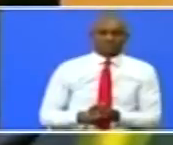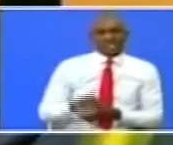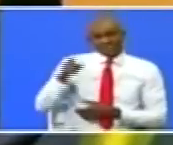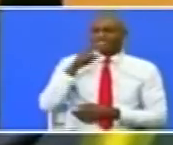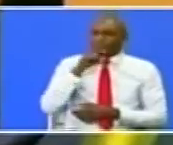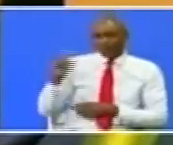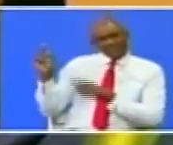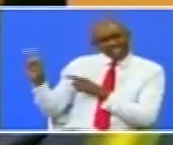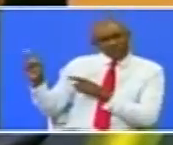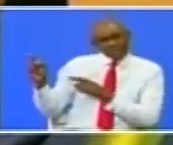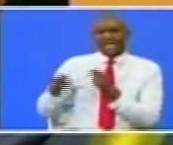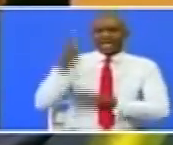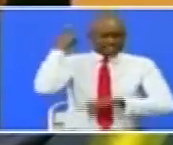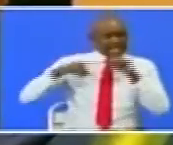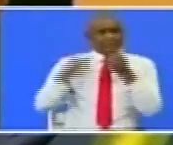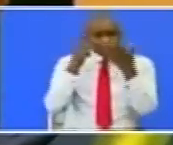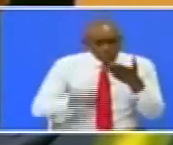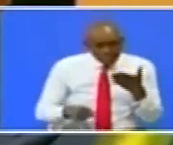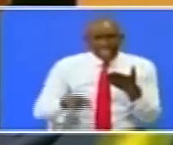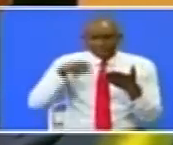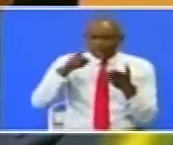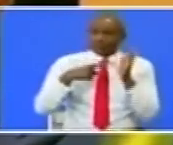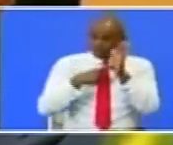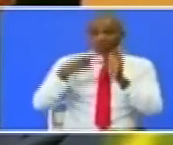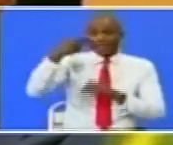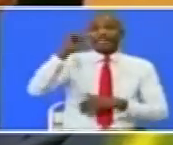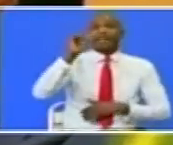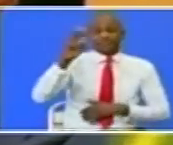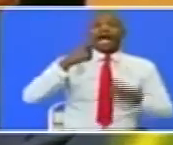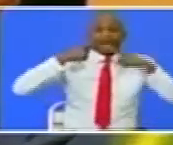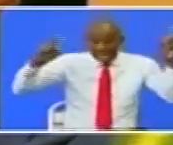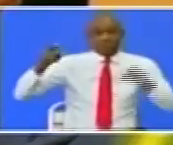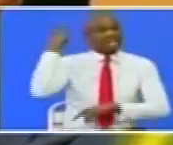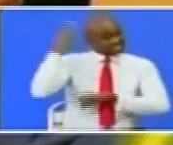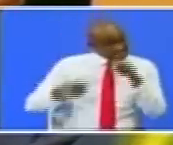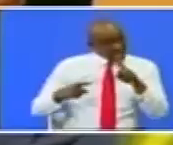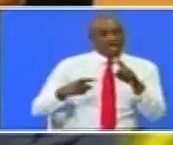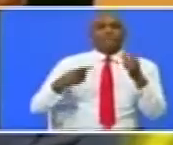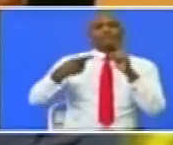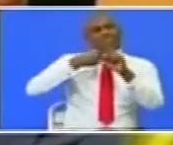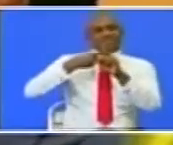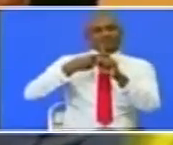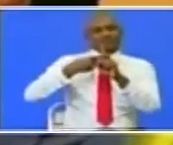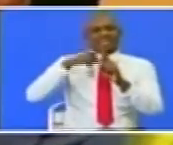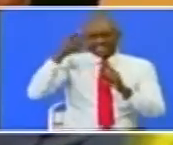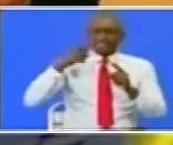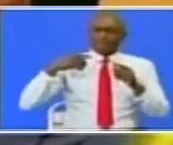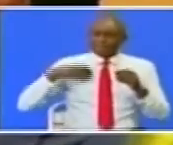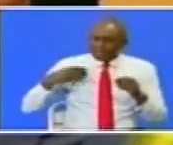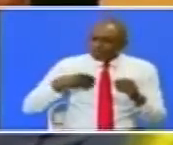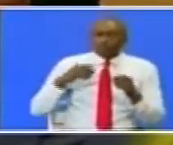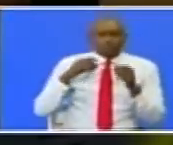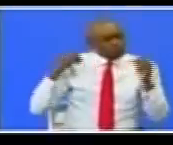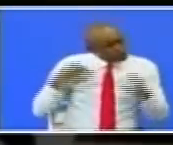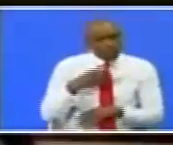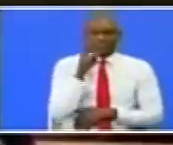Elijah bravely came out last year and revealed his HIV status, which happens to be positive. It was a historic